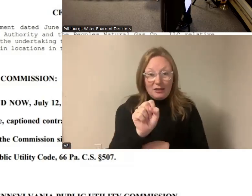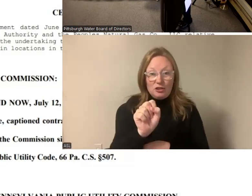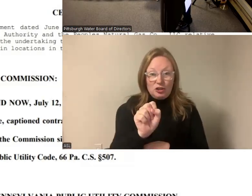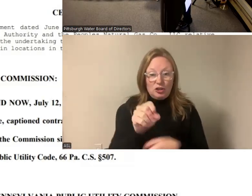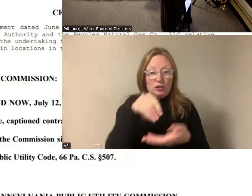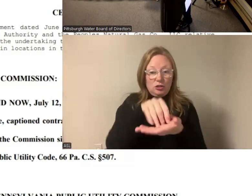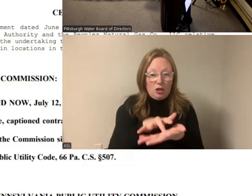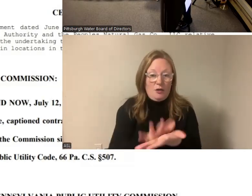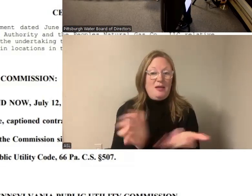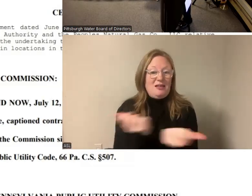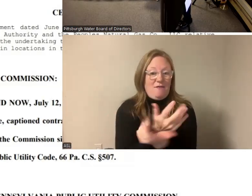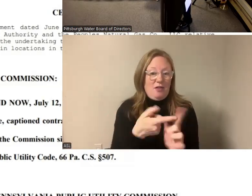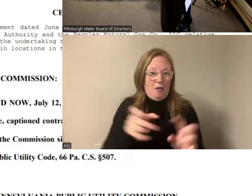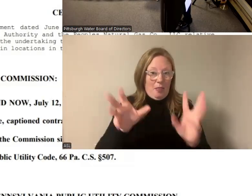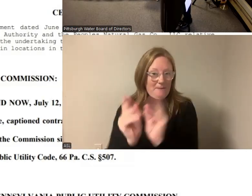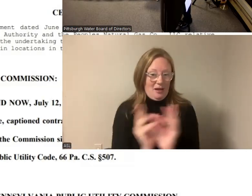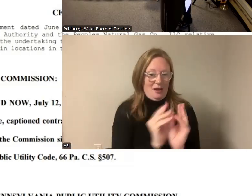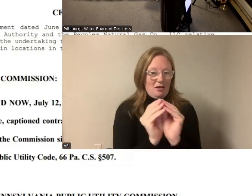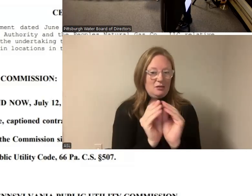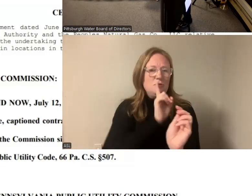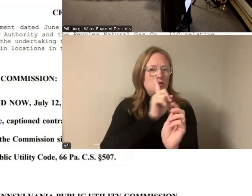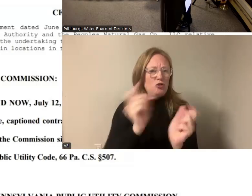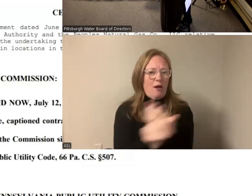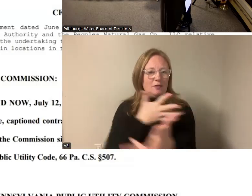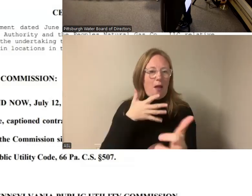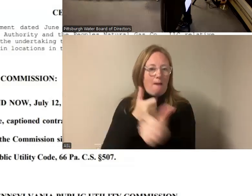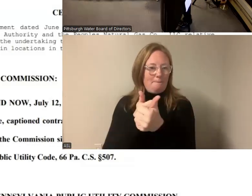and maintaining related records.